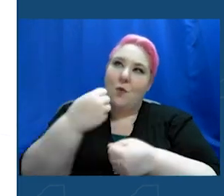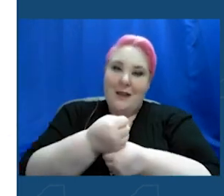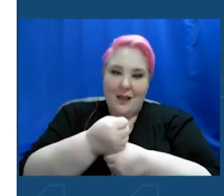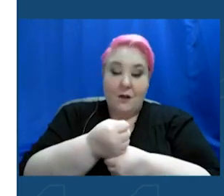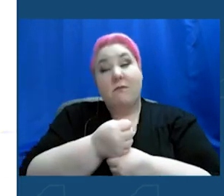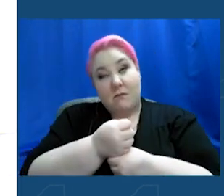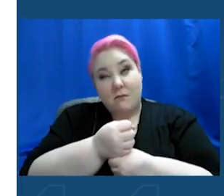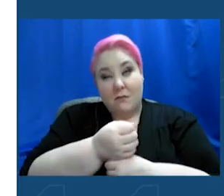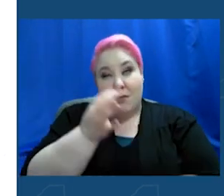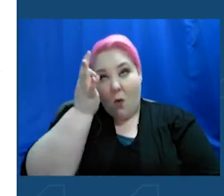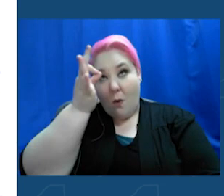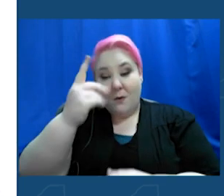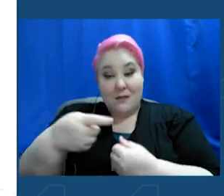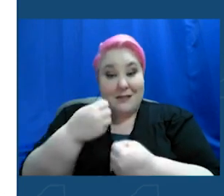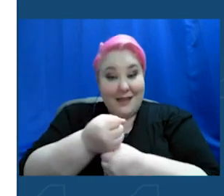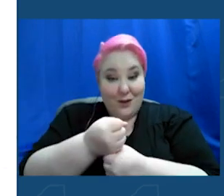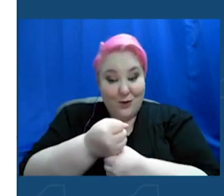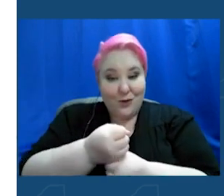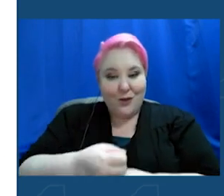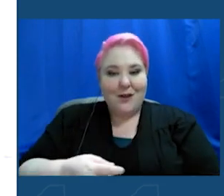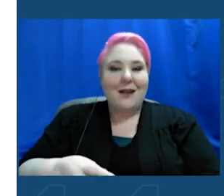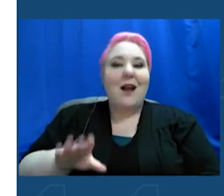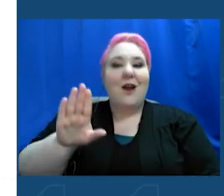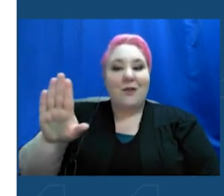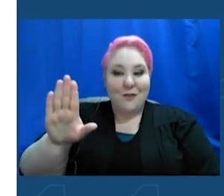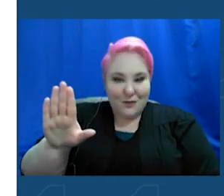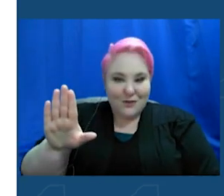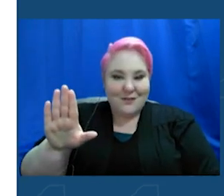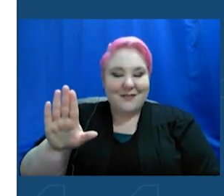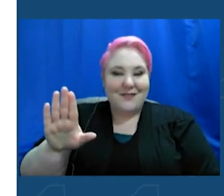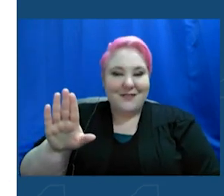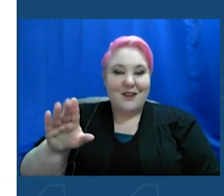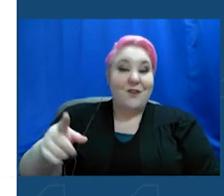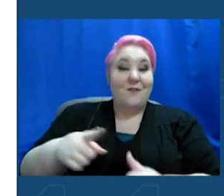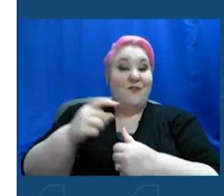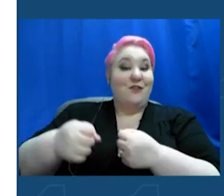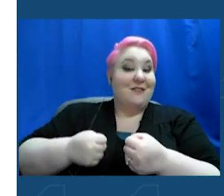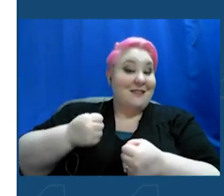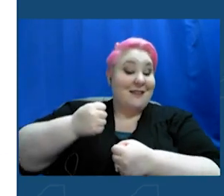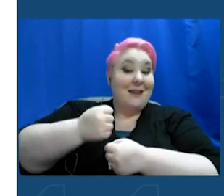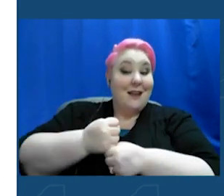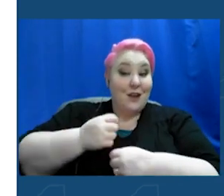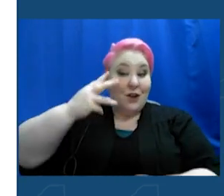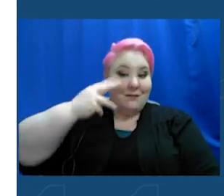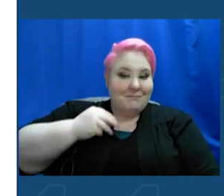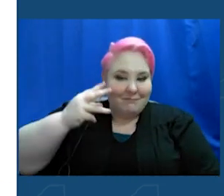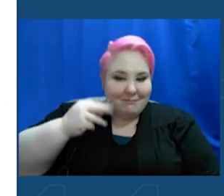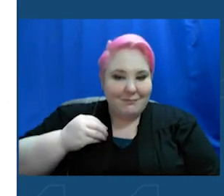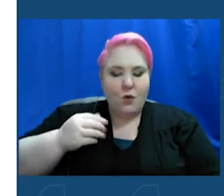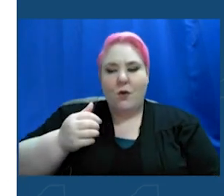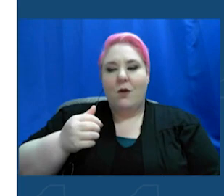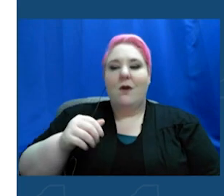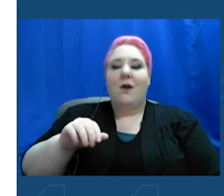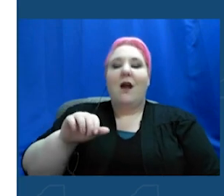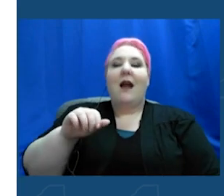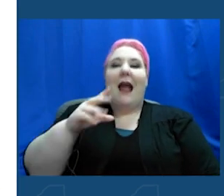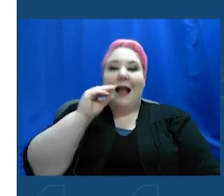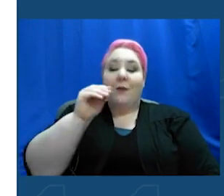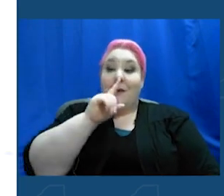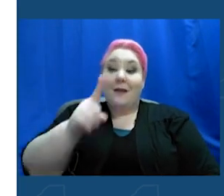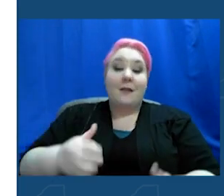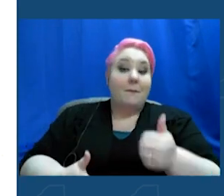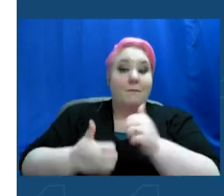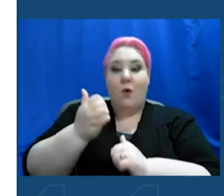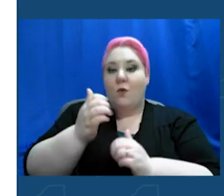now, the year of her tenure, leading the nation's most ambitious climate agenda.